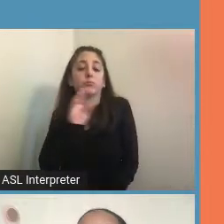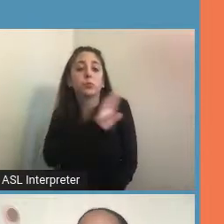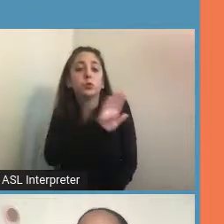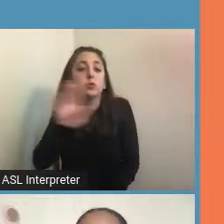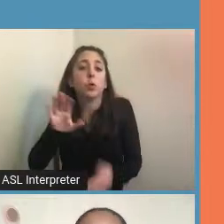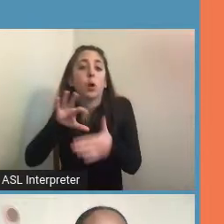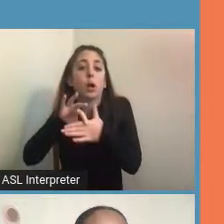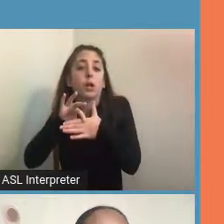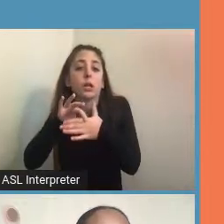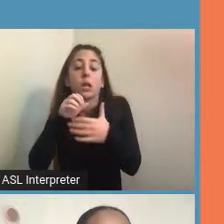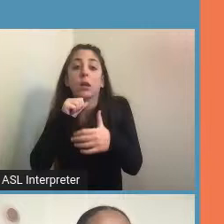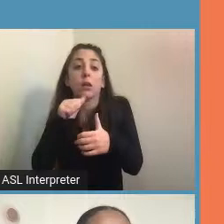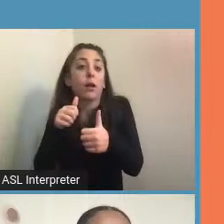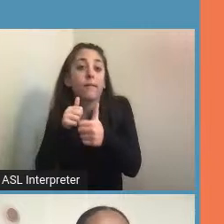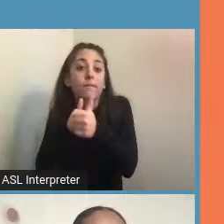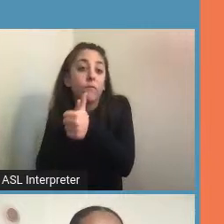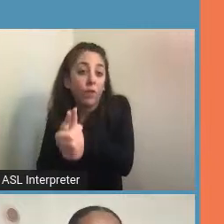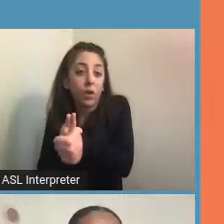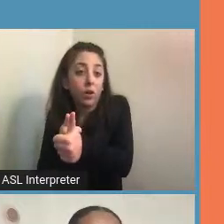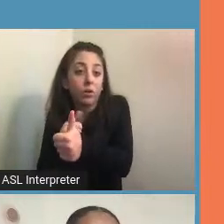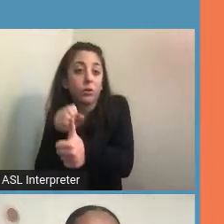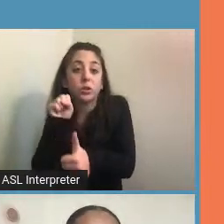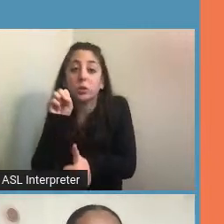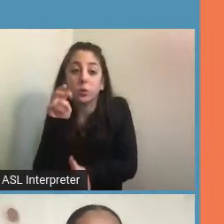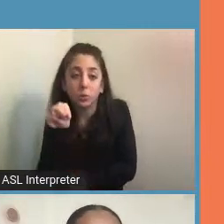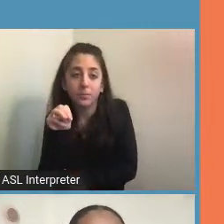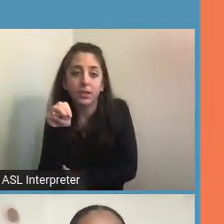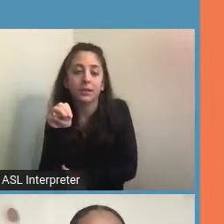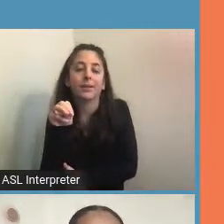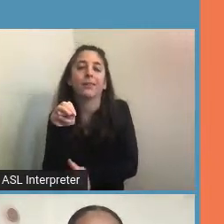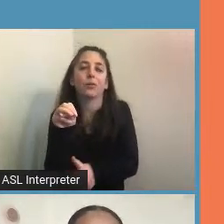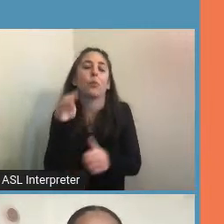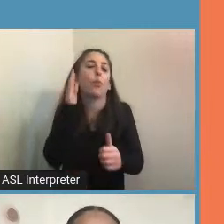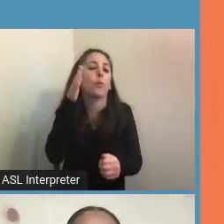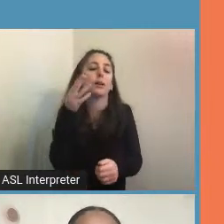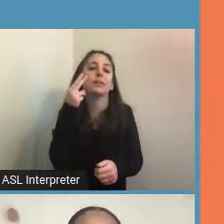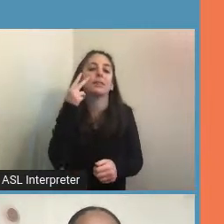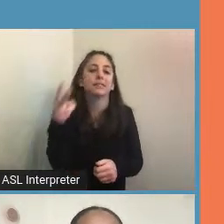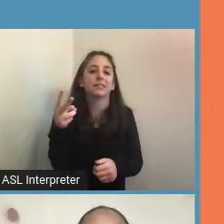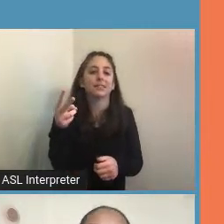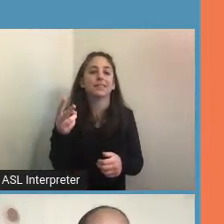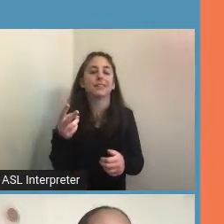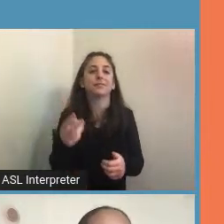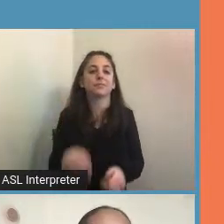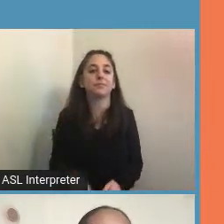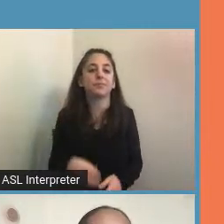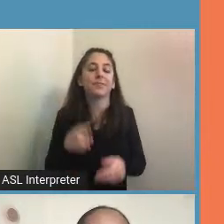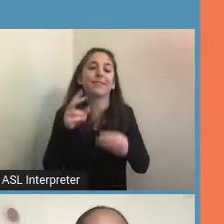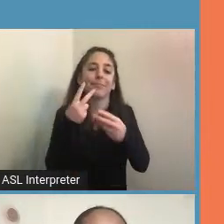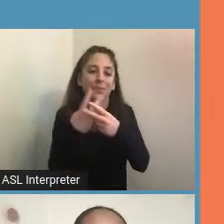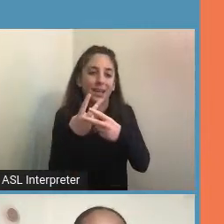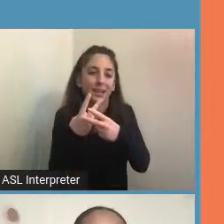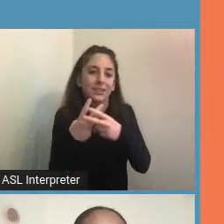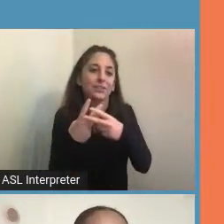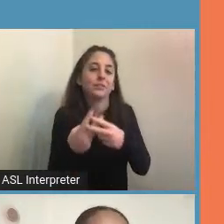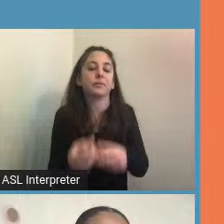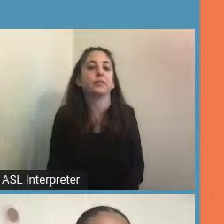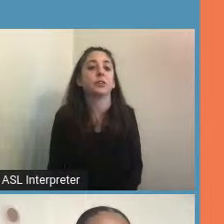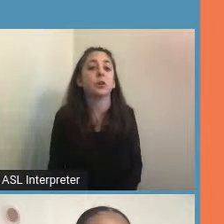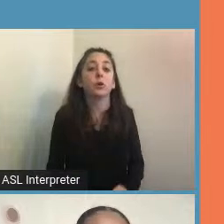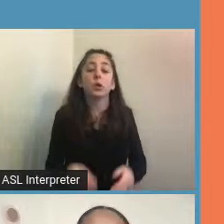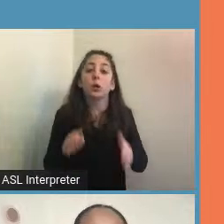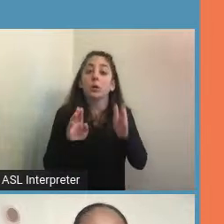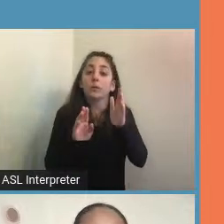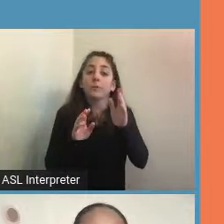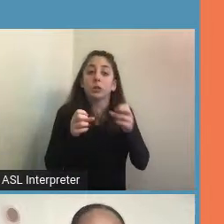and they'll see your content. And that's how you get new people in your audience. So don't forget you've already developed your